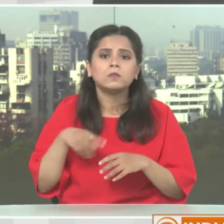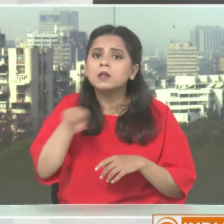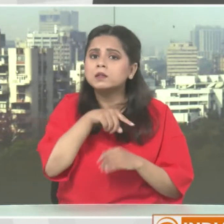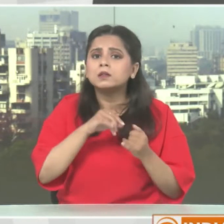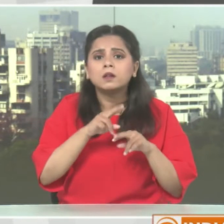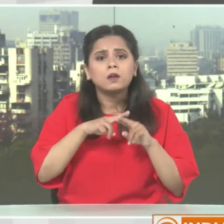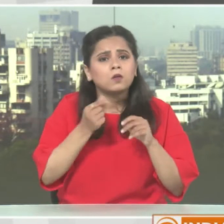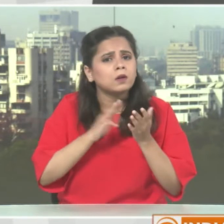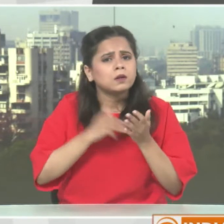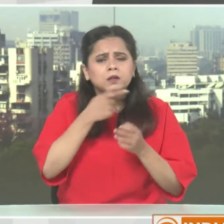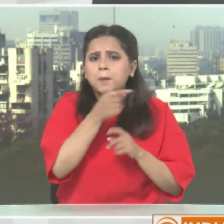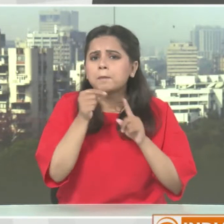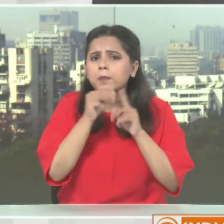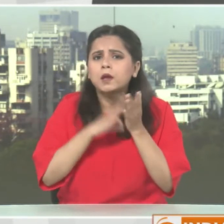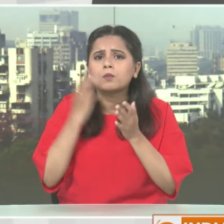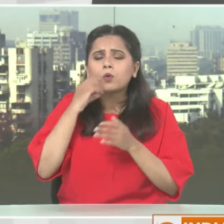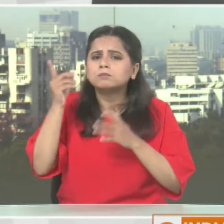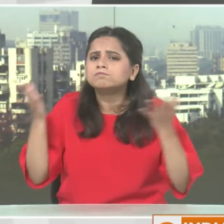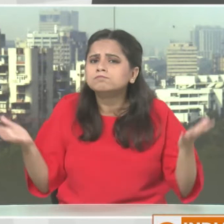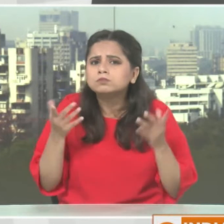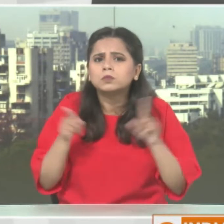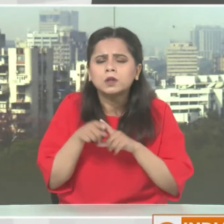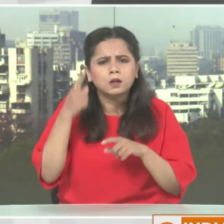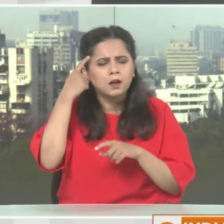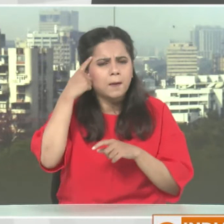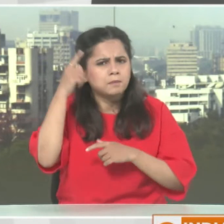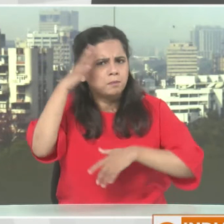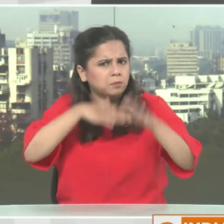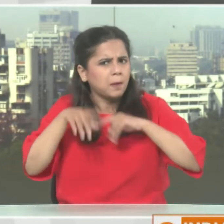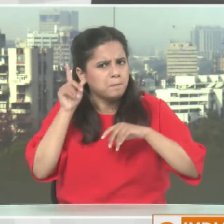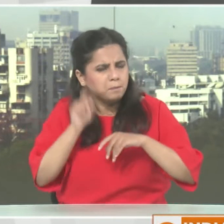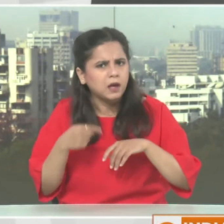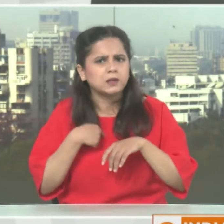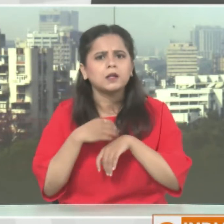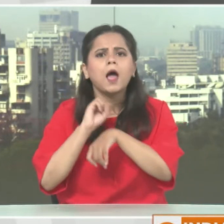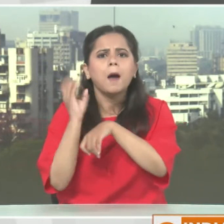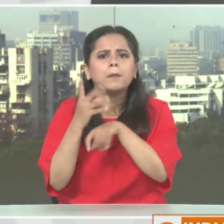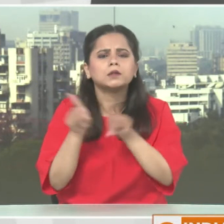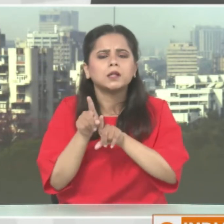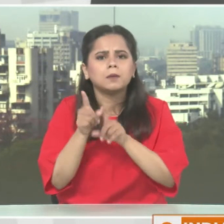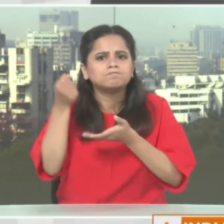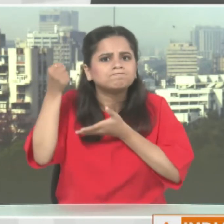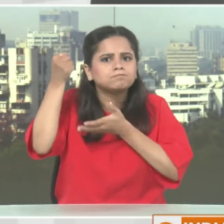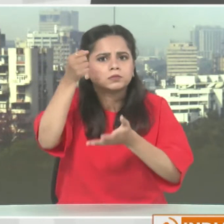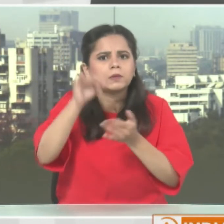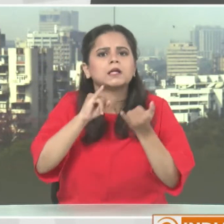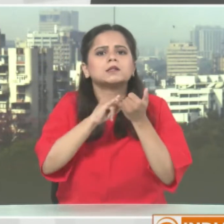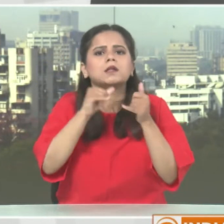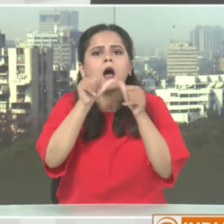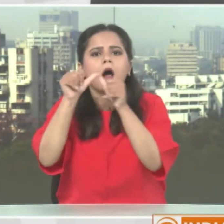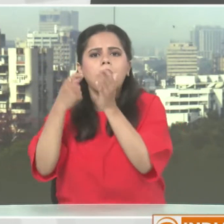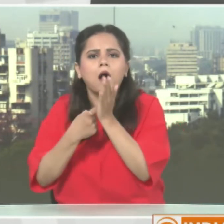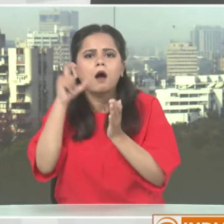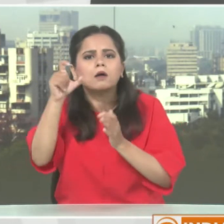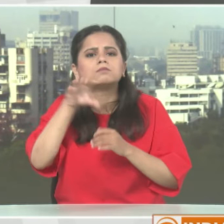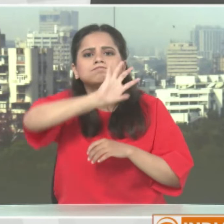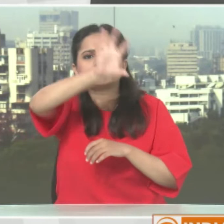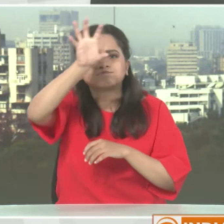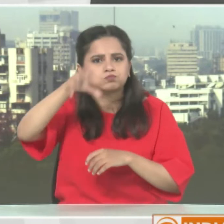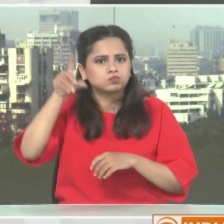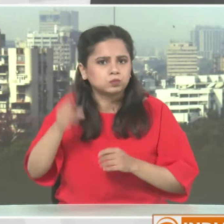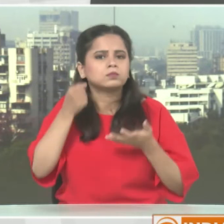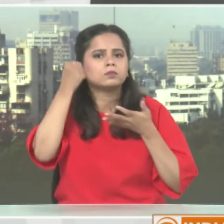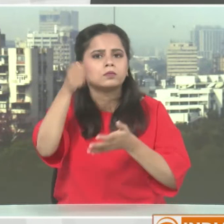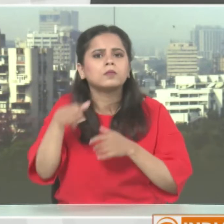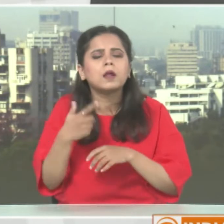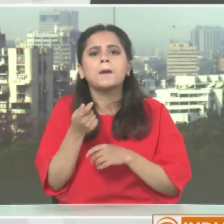Minister Modi's initiative of creating a COVID-19 emergency fund for the SAARC nations and India's efforts in supplying